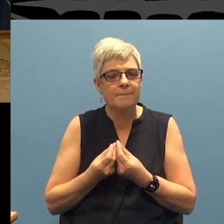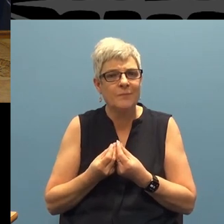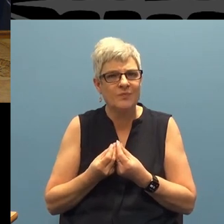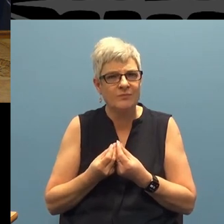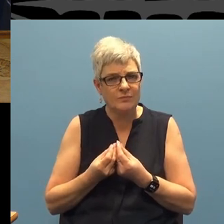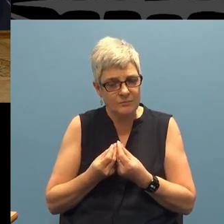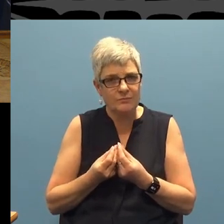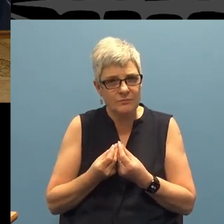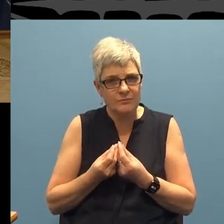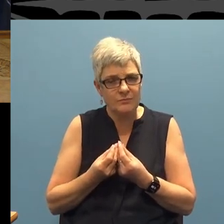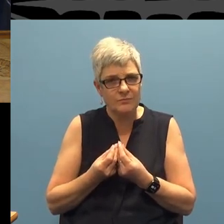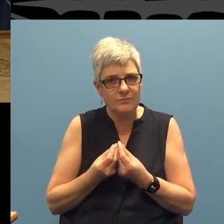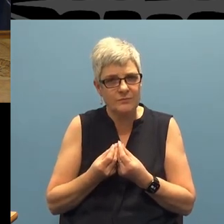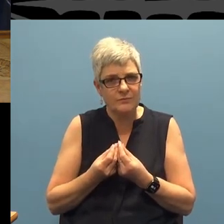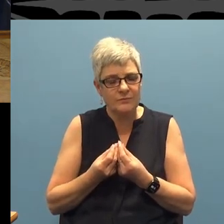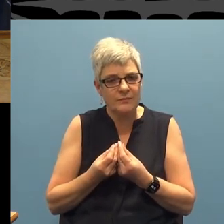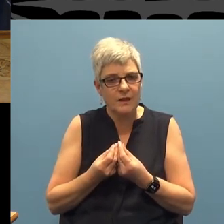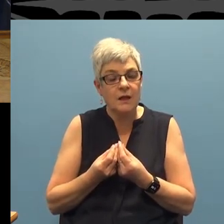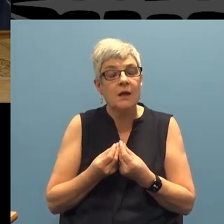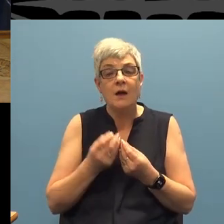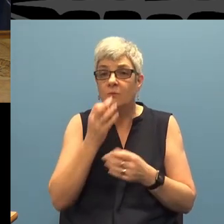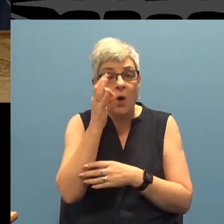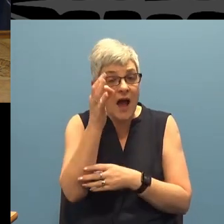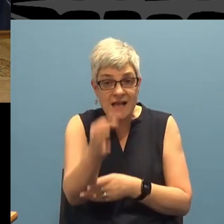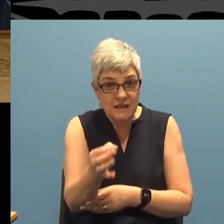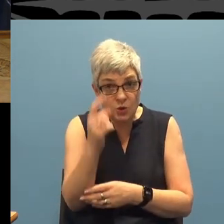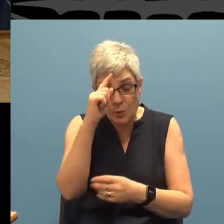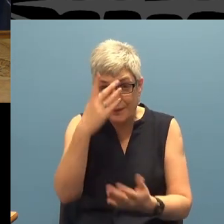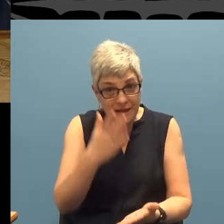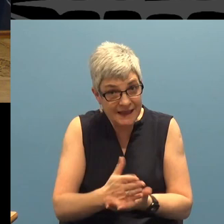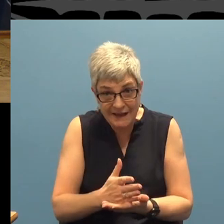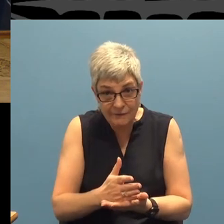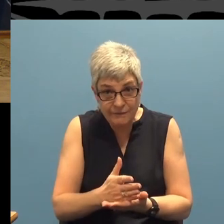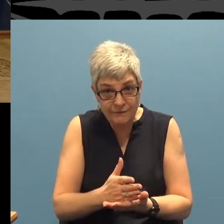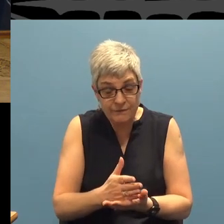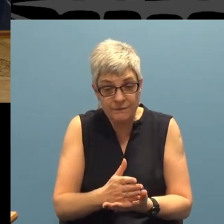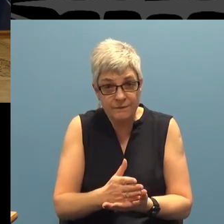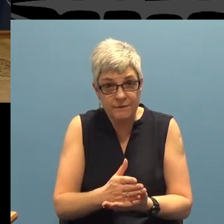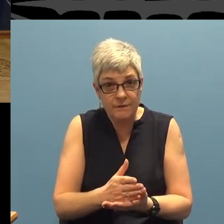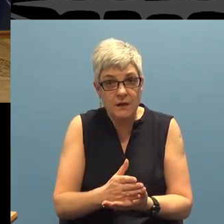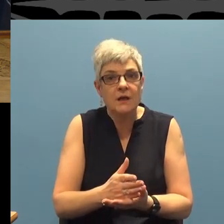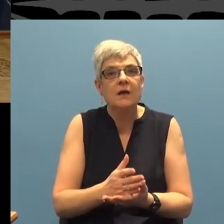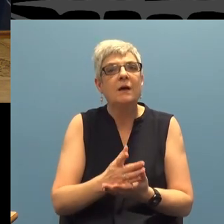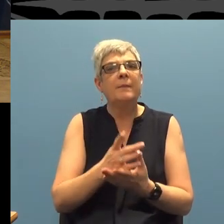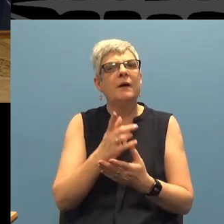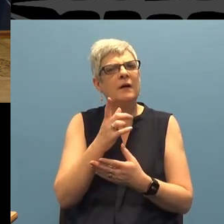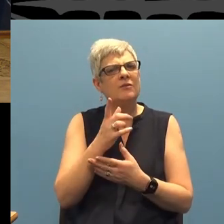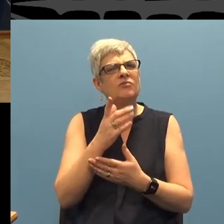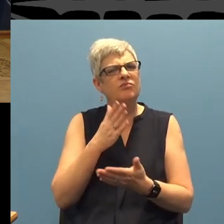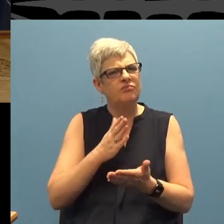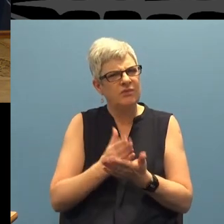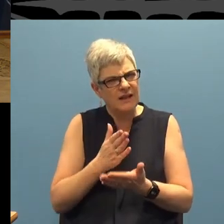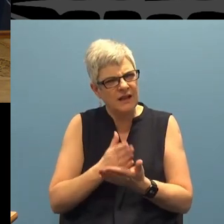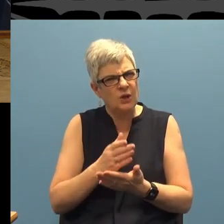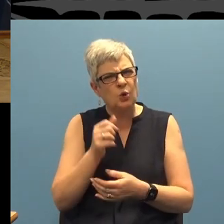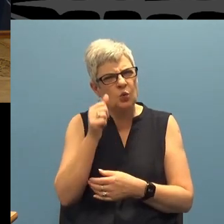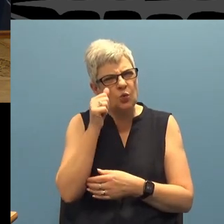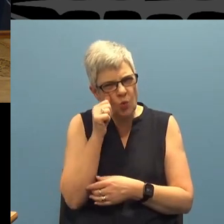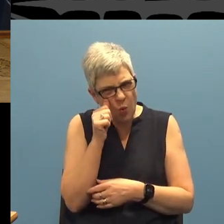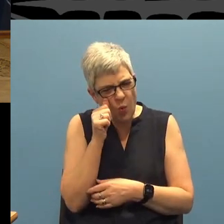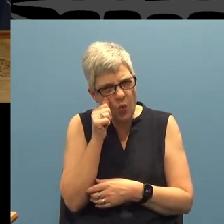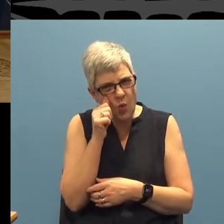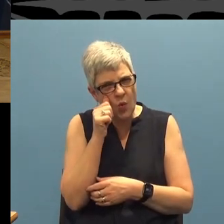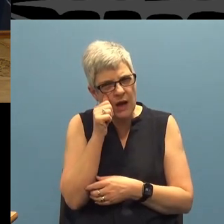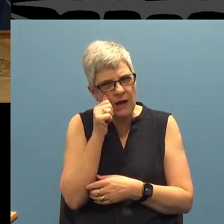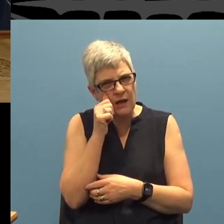Is that it? I'm not asking, do you believe in him, but do you know him? Do you walk with